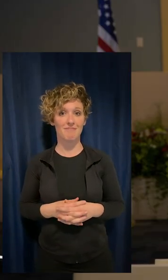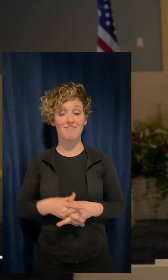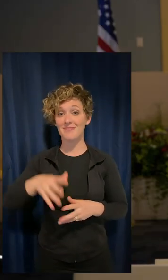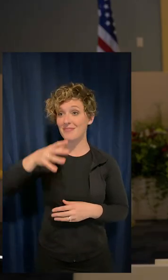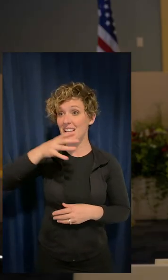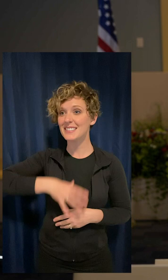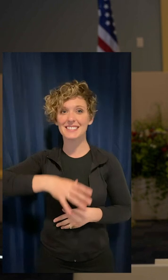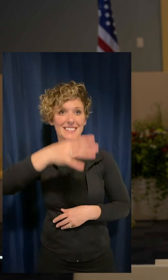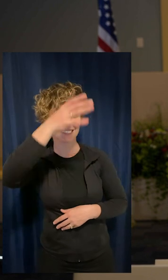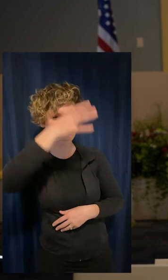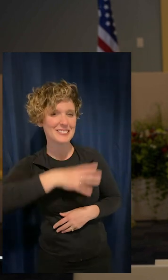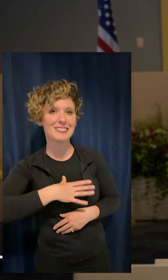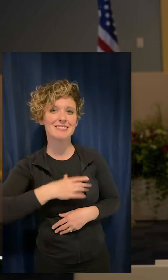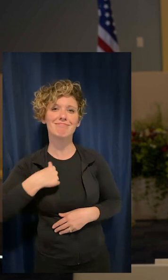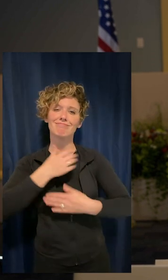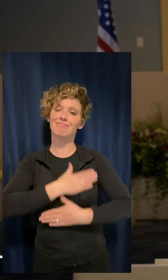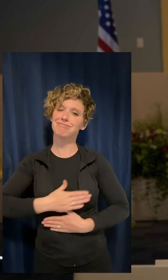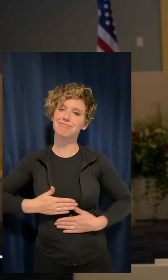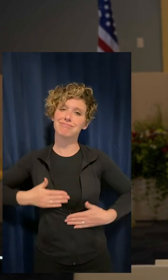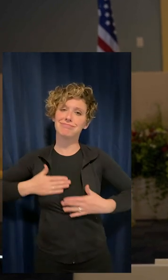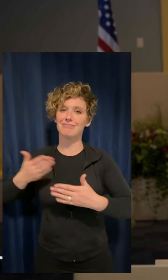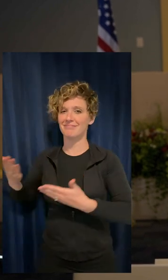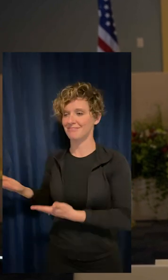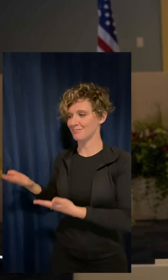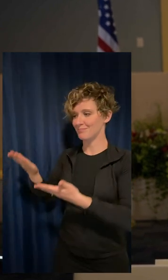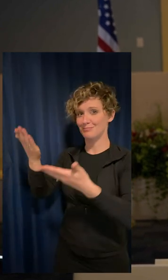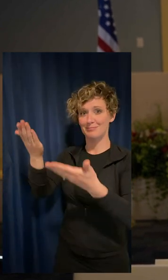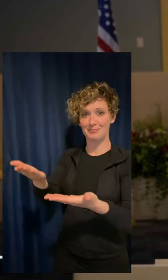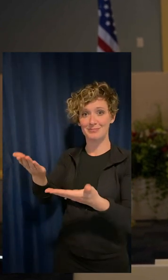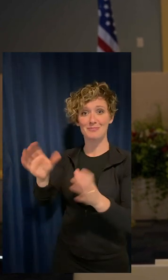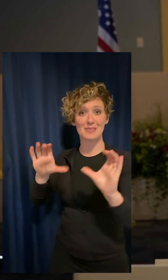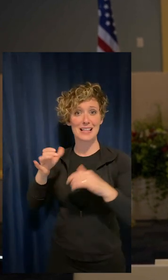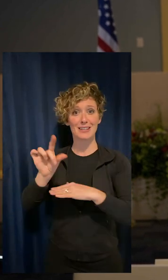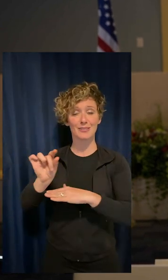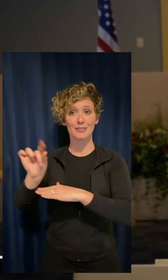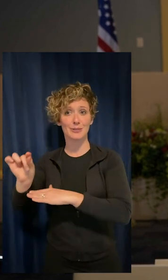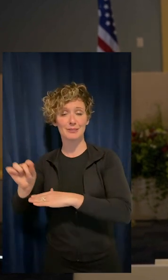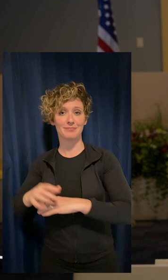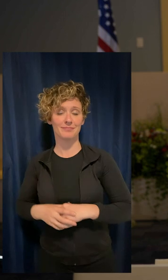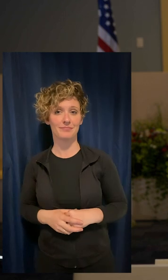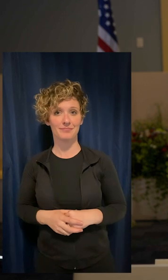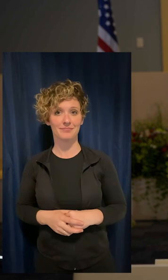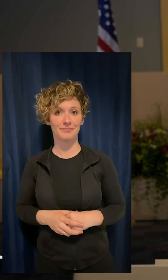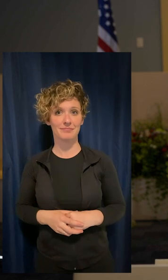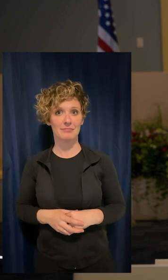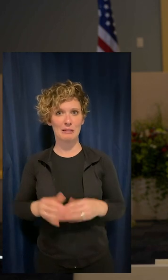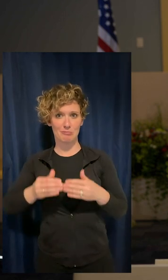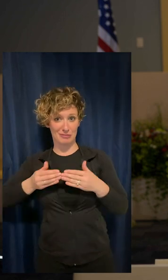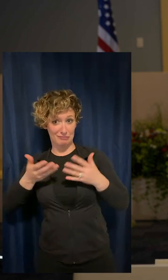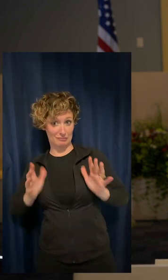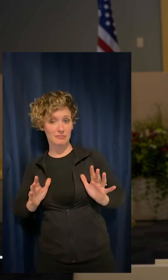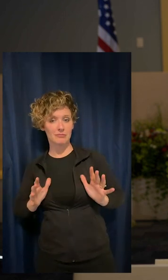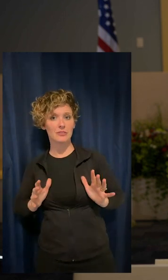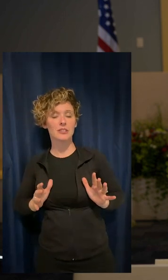Ladies and gentlemen, it is my great pleasure to present to you the class of 2020. Before we conclude with